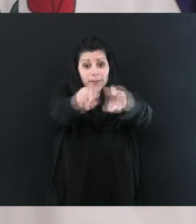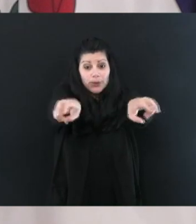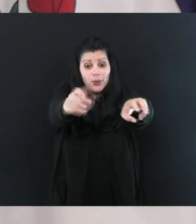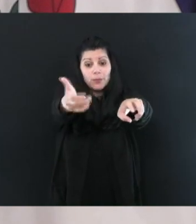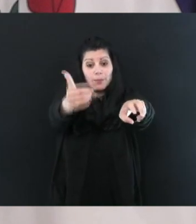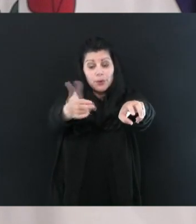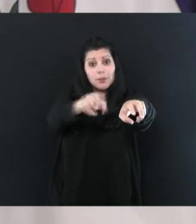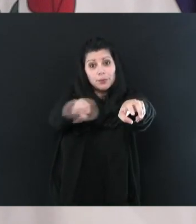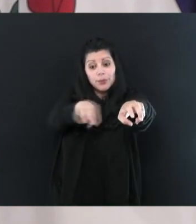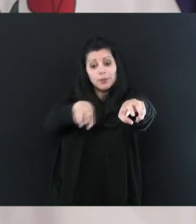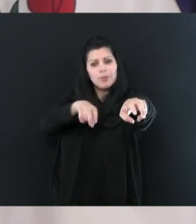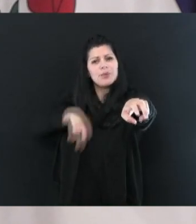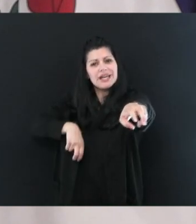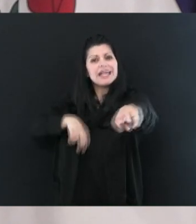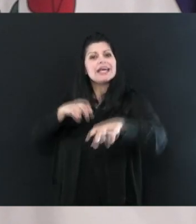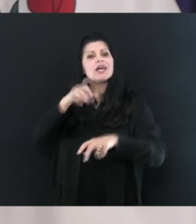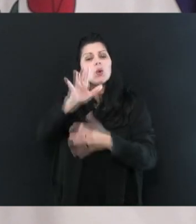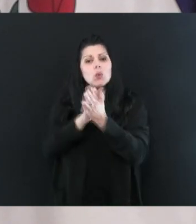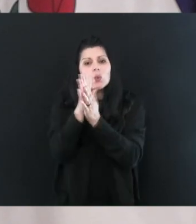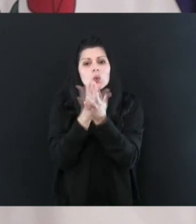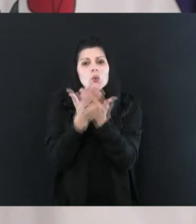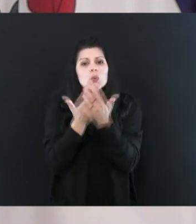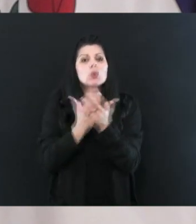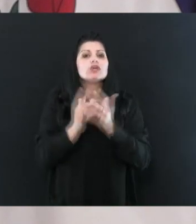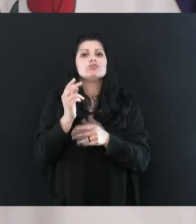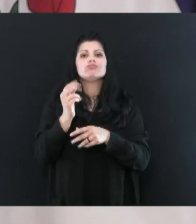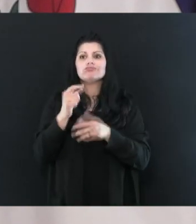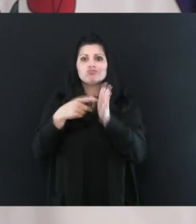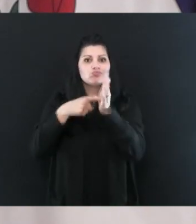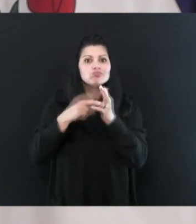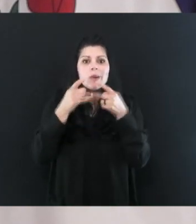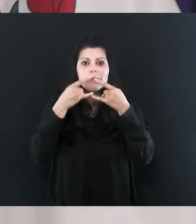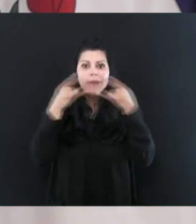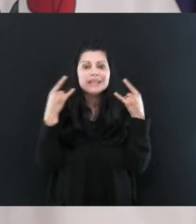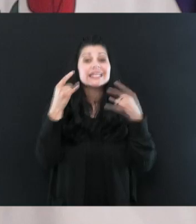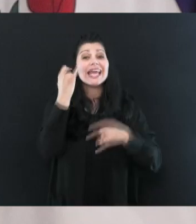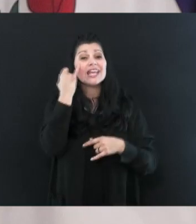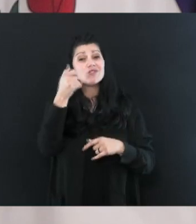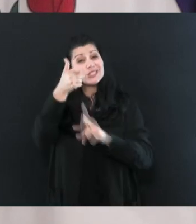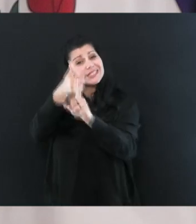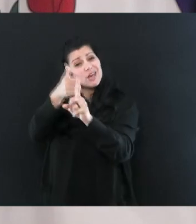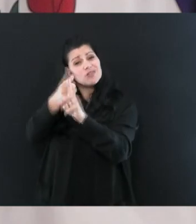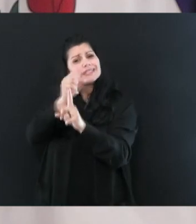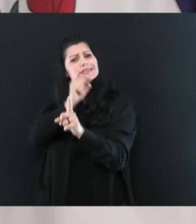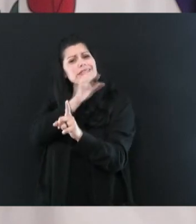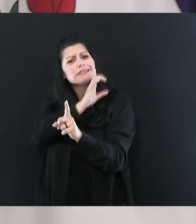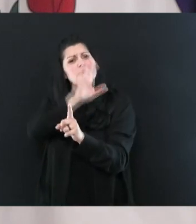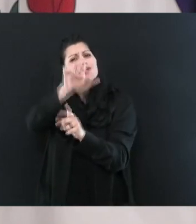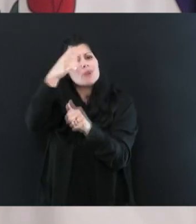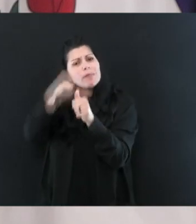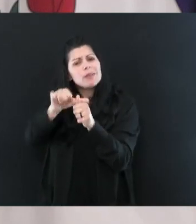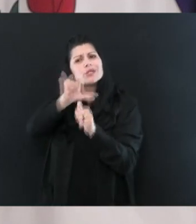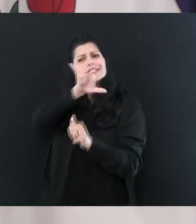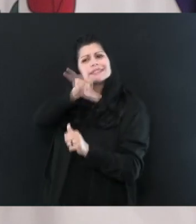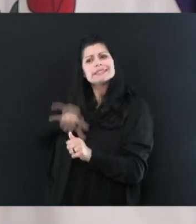of the elderly, about whether or not you should be in church this week or not. And I surely respect